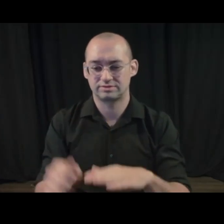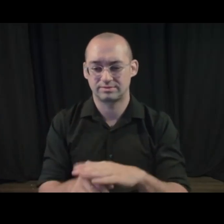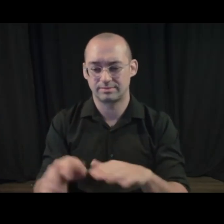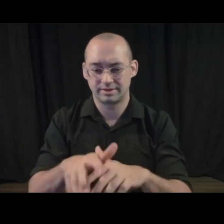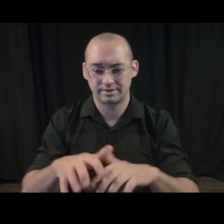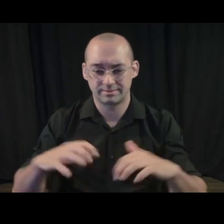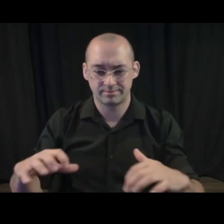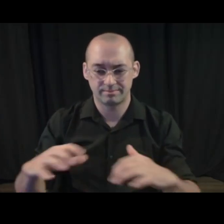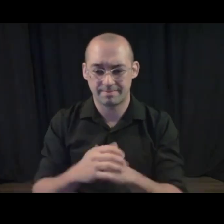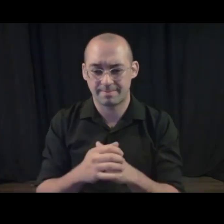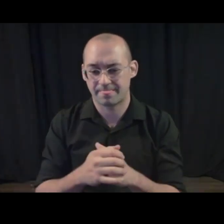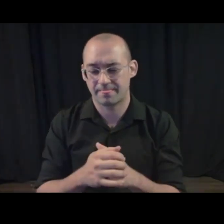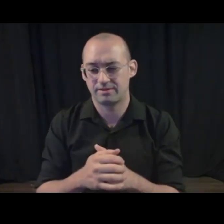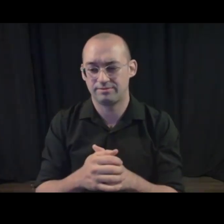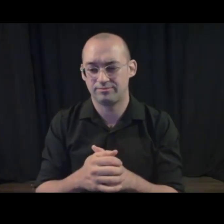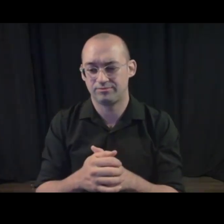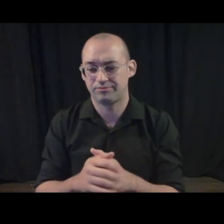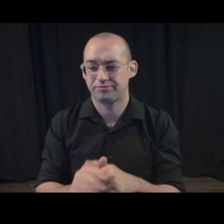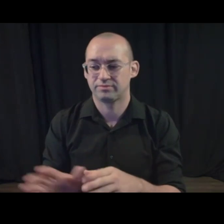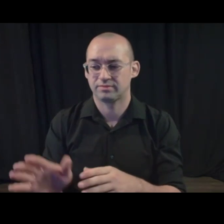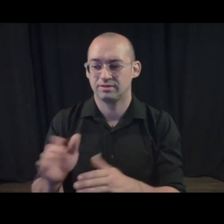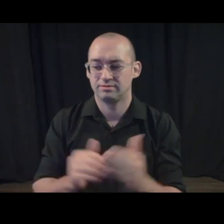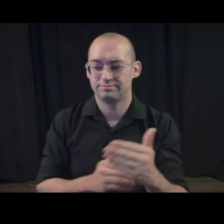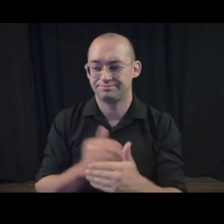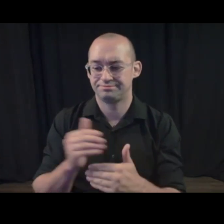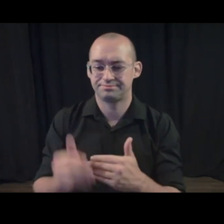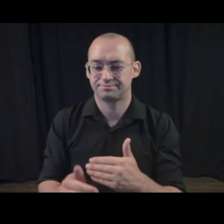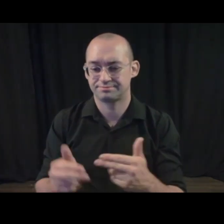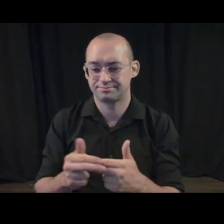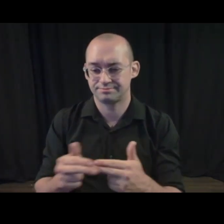And with that, we're going to just move to a few slides. Usually